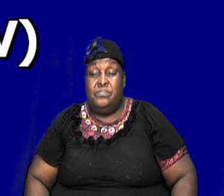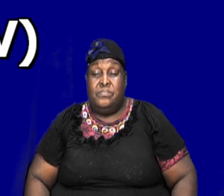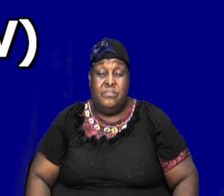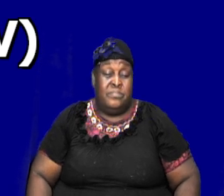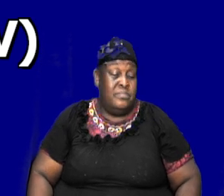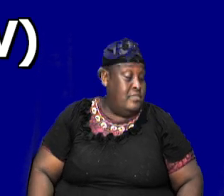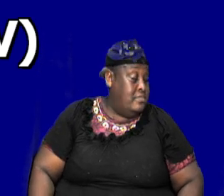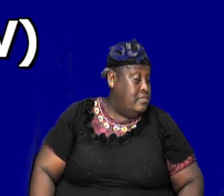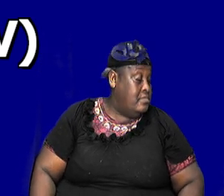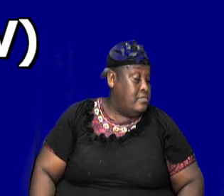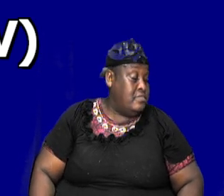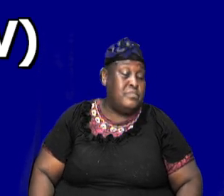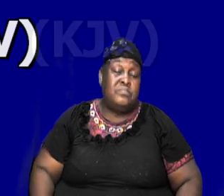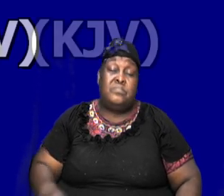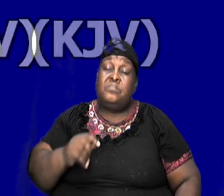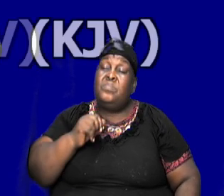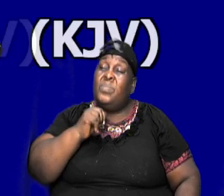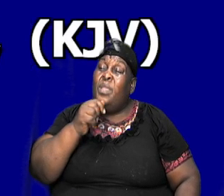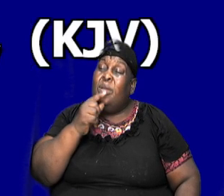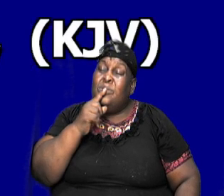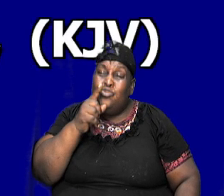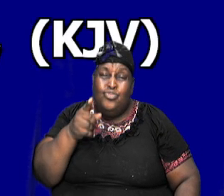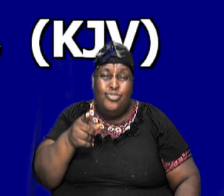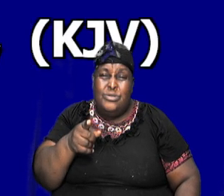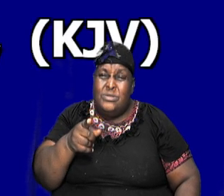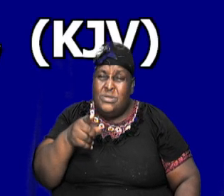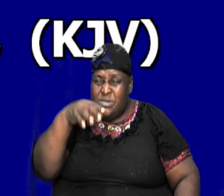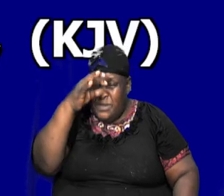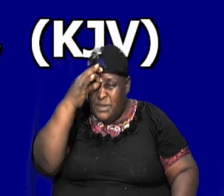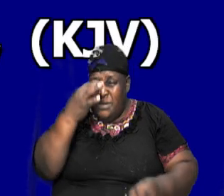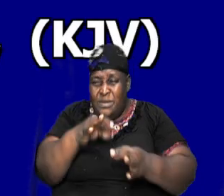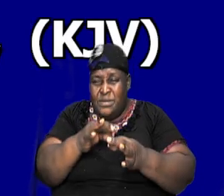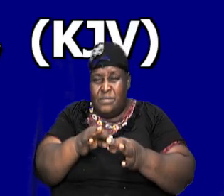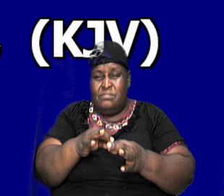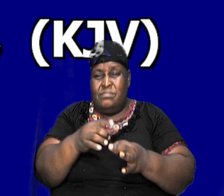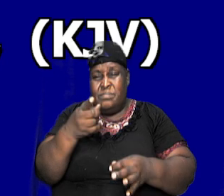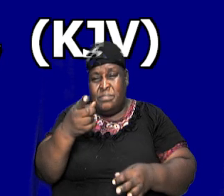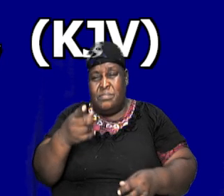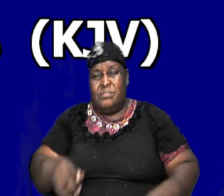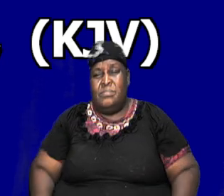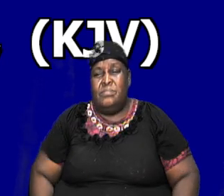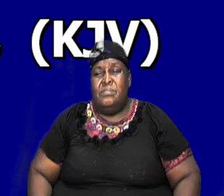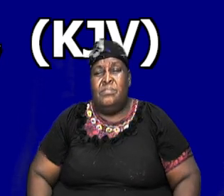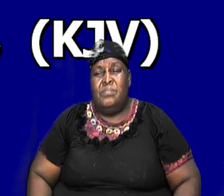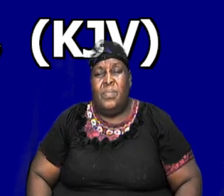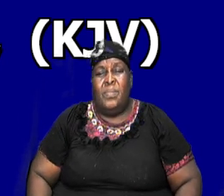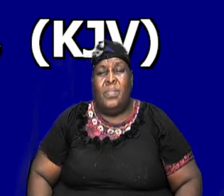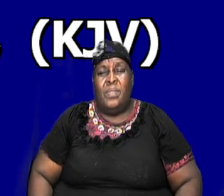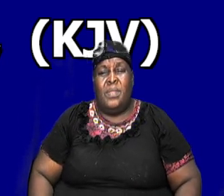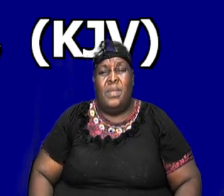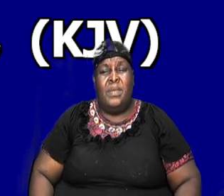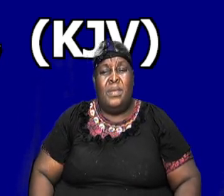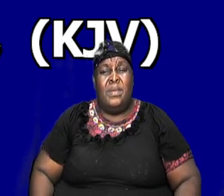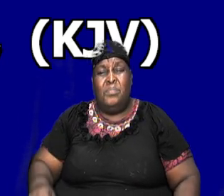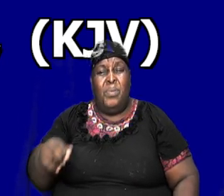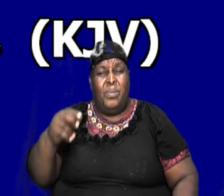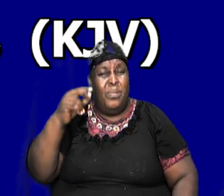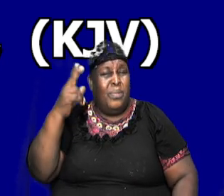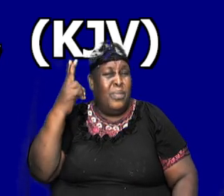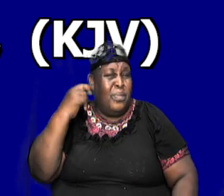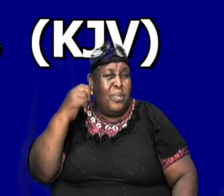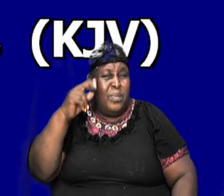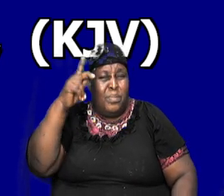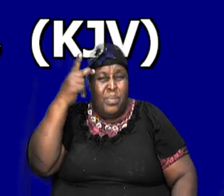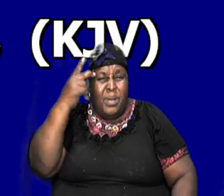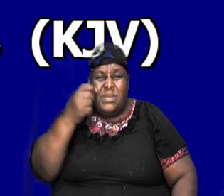But I'm not sure if this is the faith. So this is the scripture. Thank you for finding it. The same heard Paul